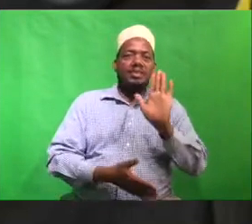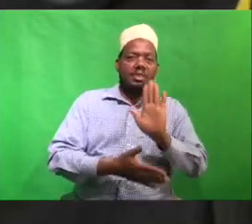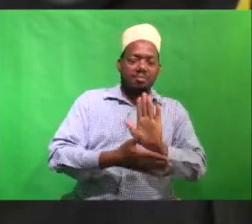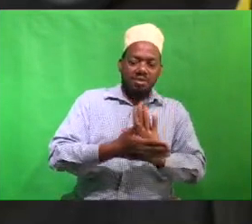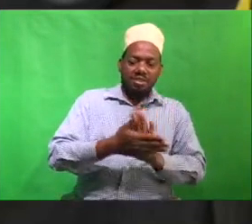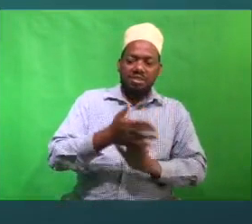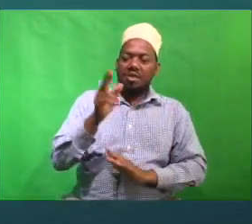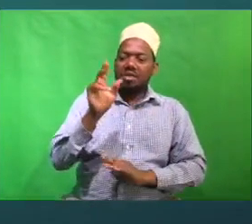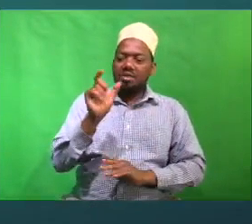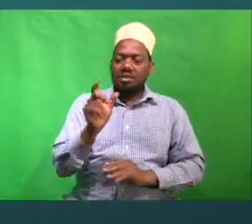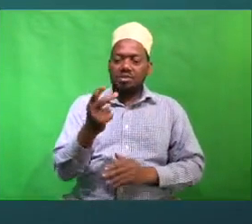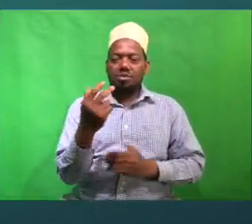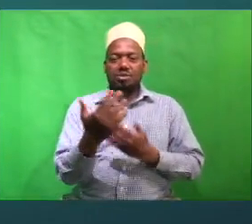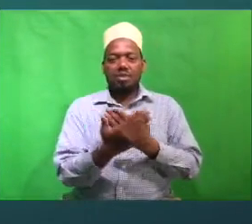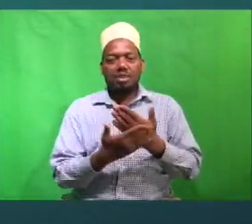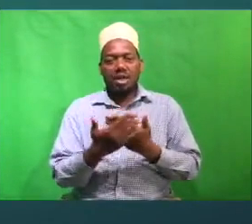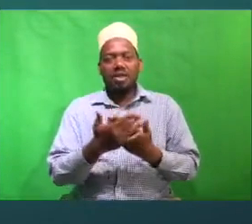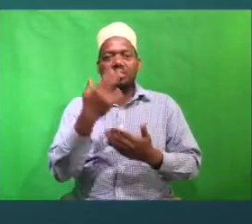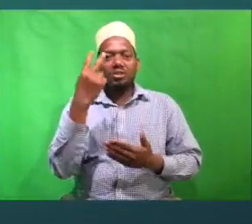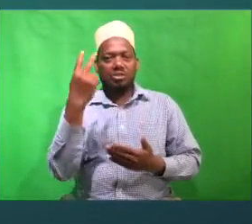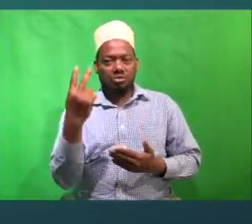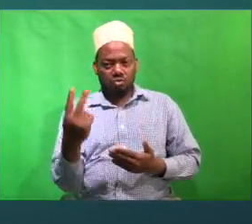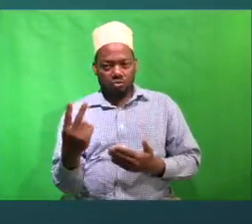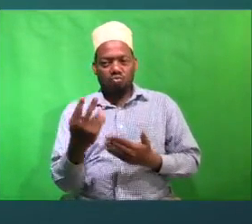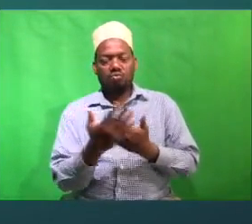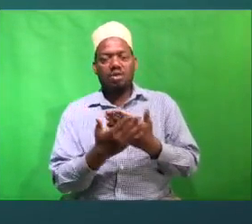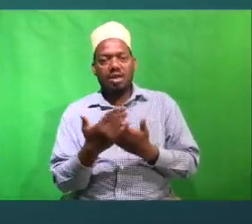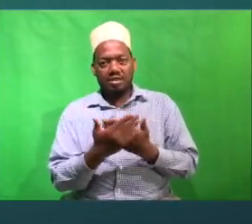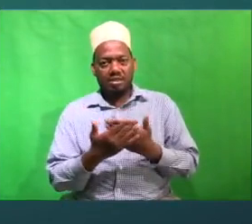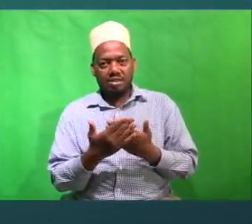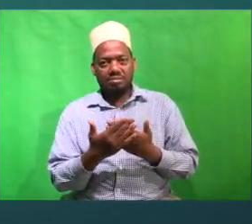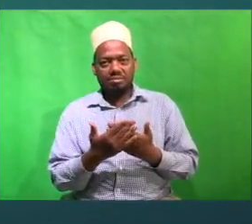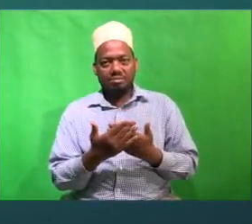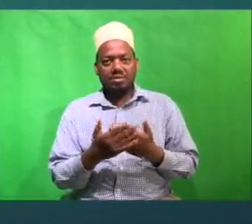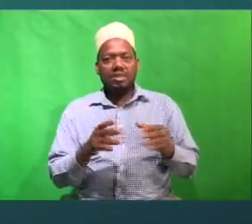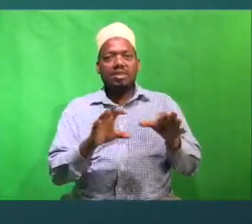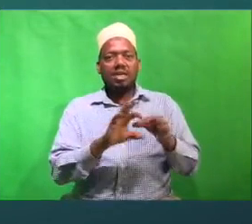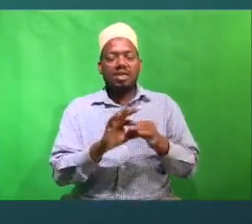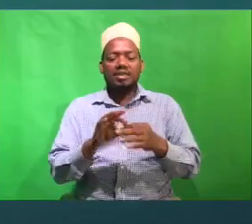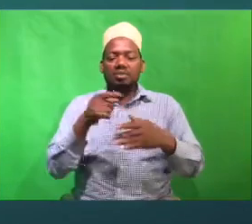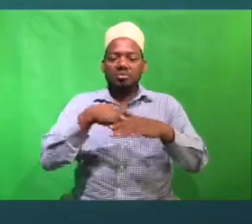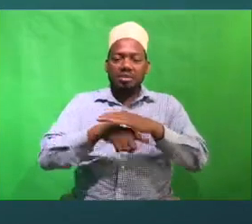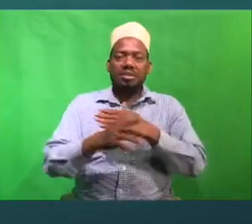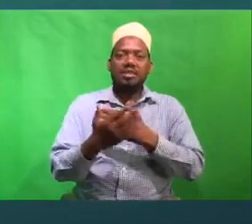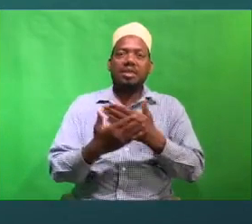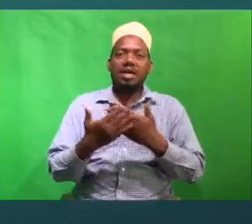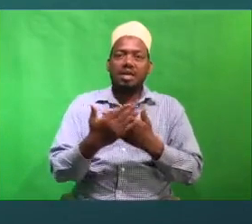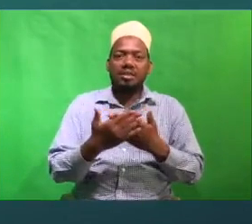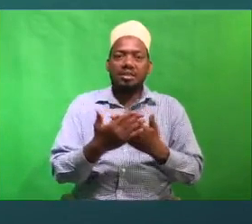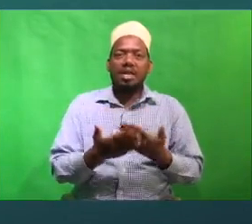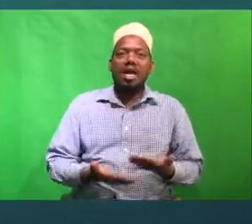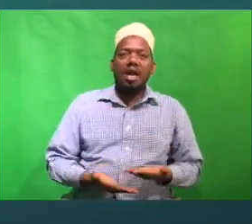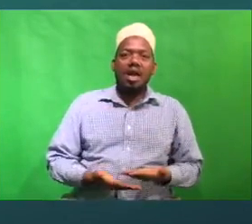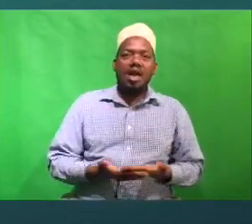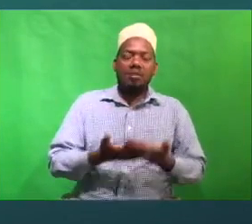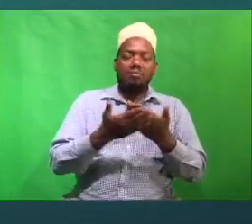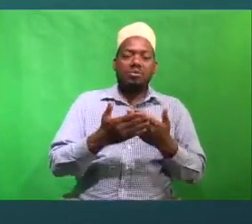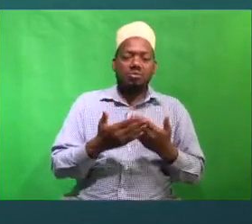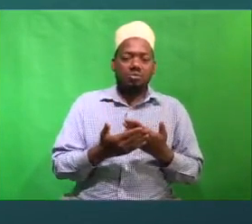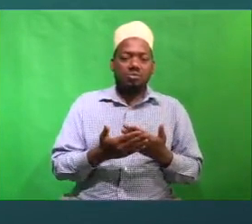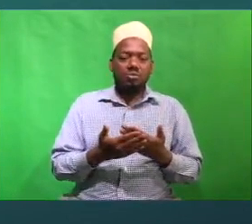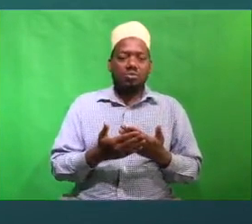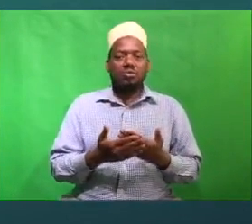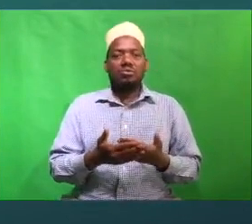group of these two countries, or the people of these two countries. The relation within the country can help it to solve